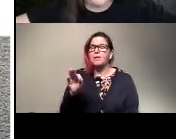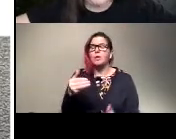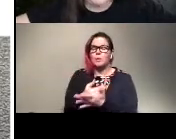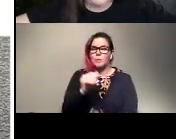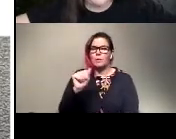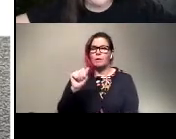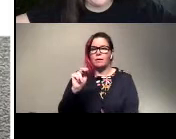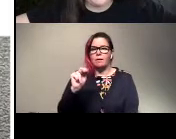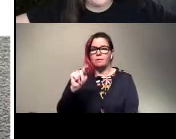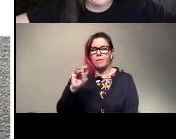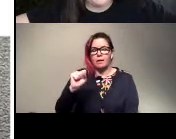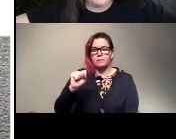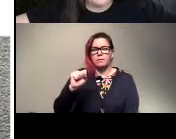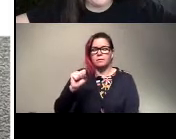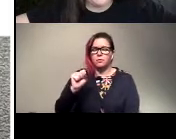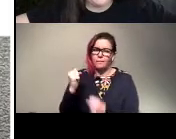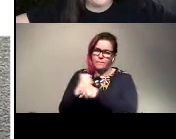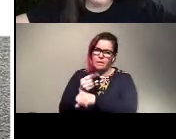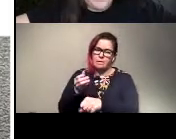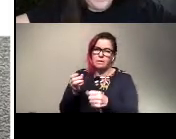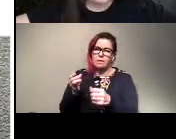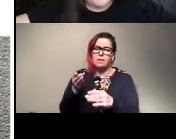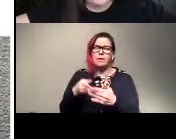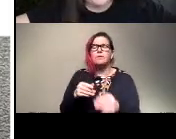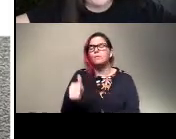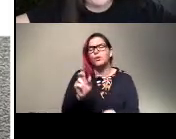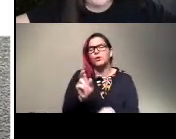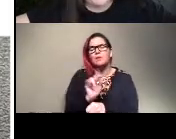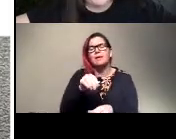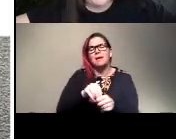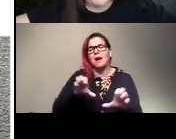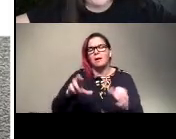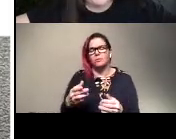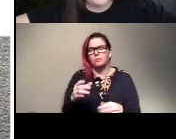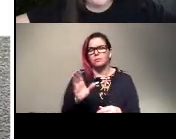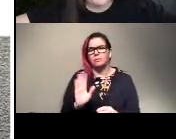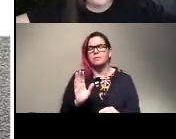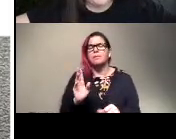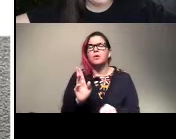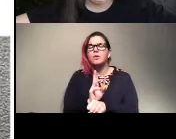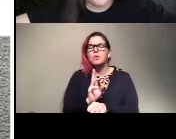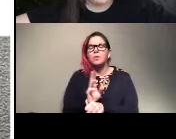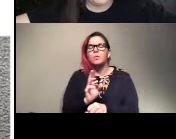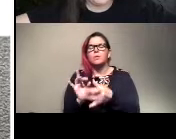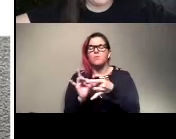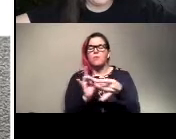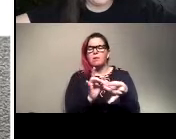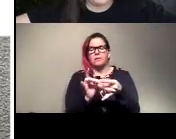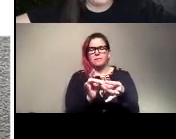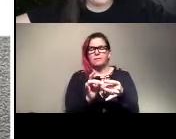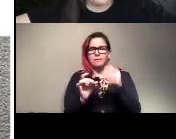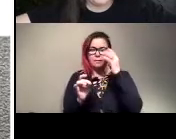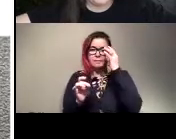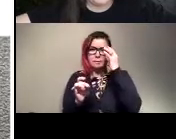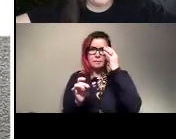of this. And so we wouldn't use Staph aureus in our classrooms, but we use like a Staphylococcus epidermidis, which, if you can